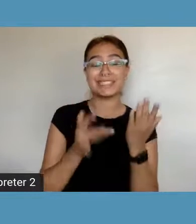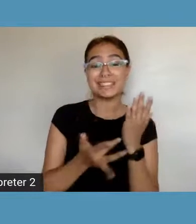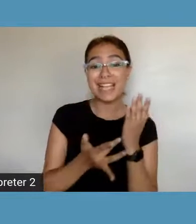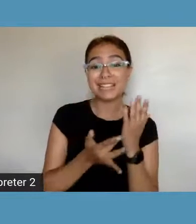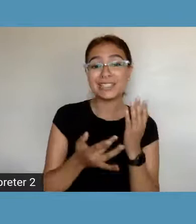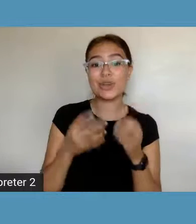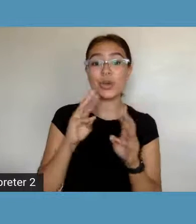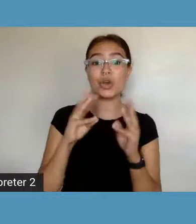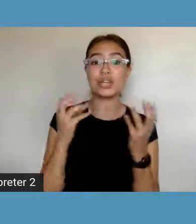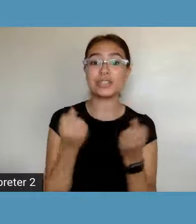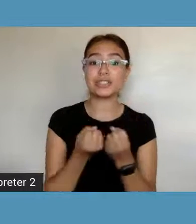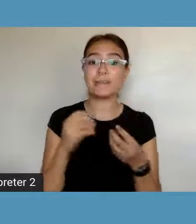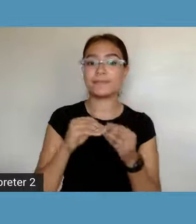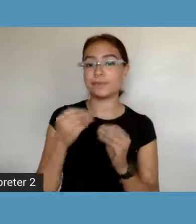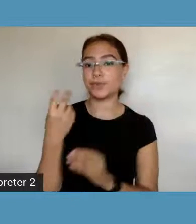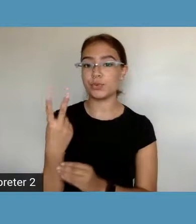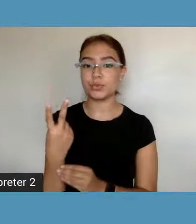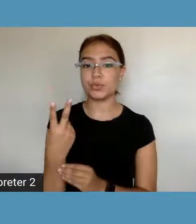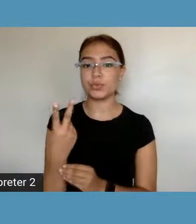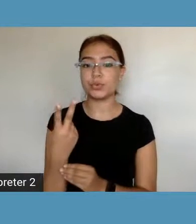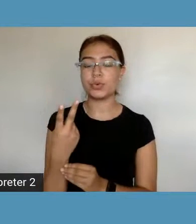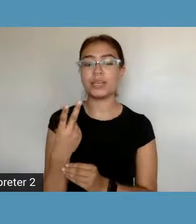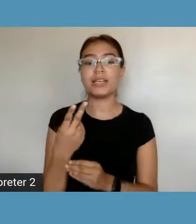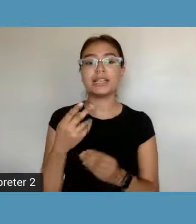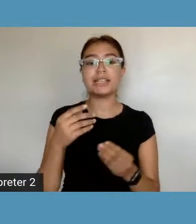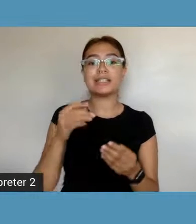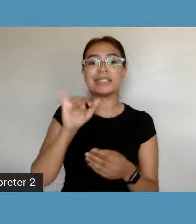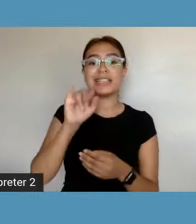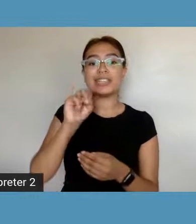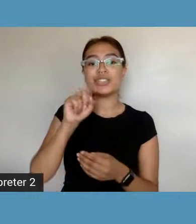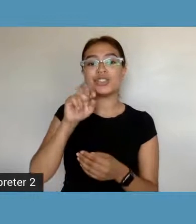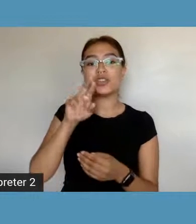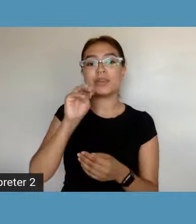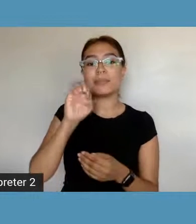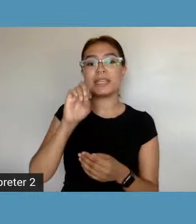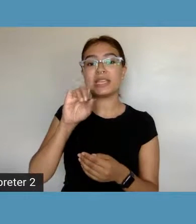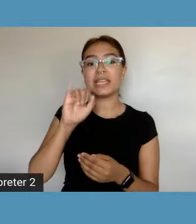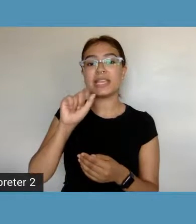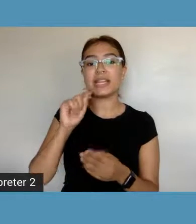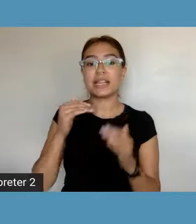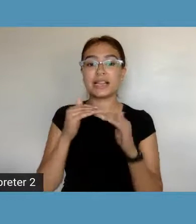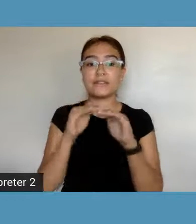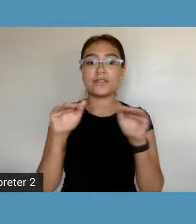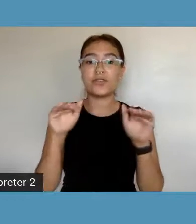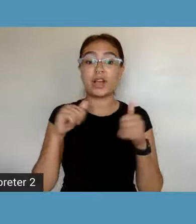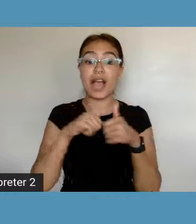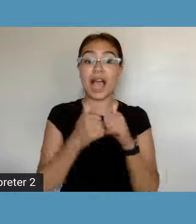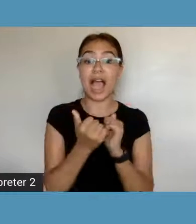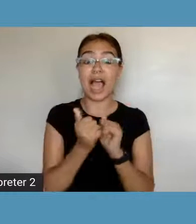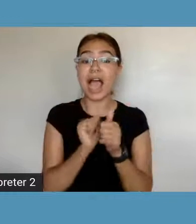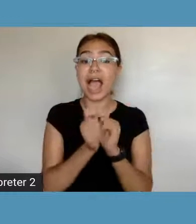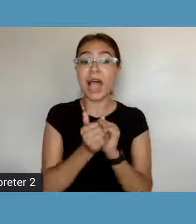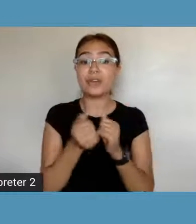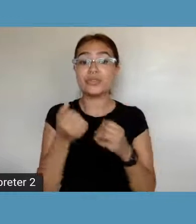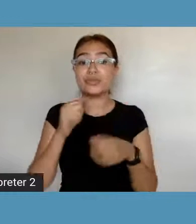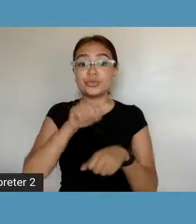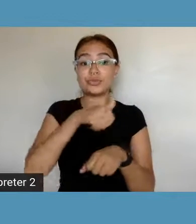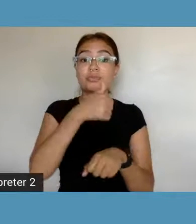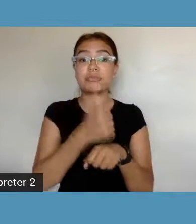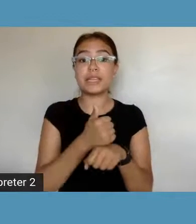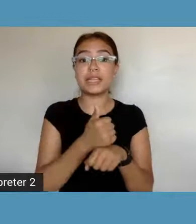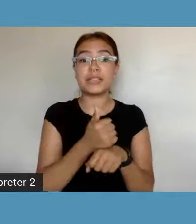2, which will be our intermediate level, how to build a digitization project, which will be held on